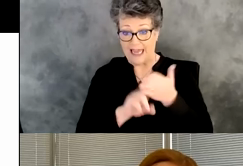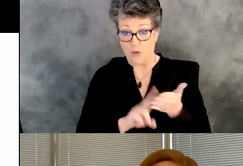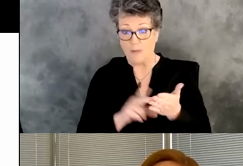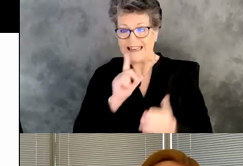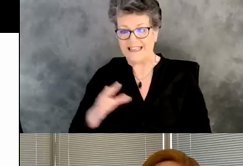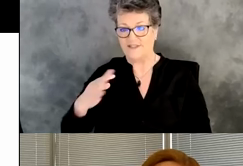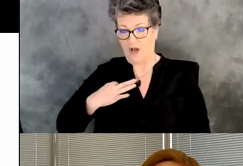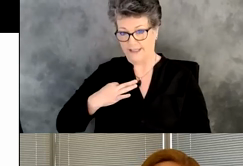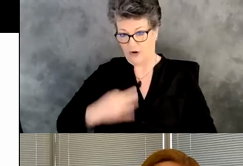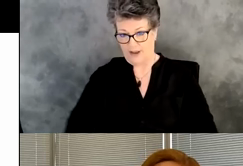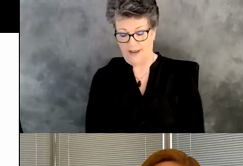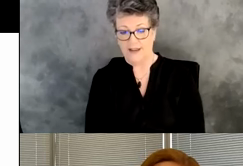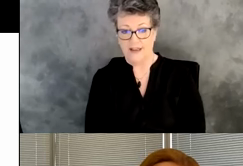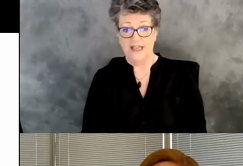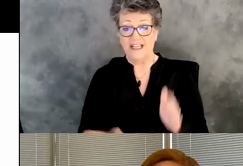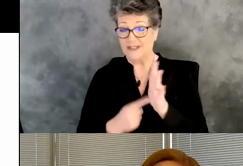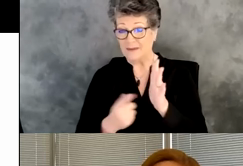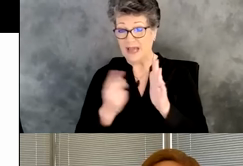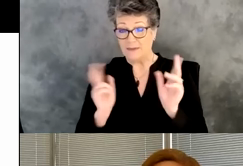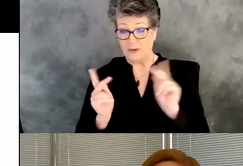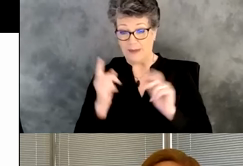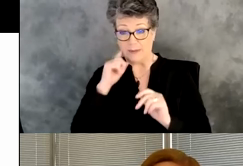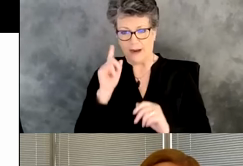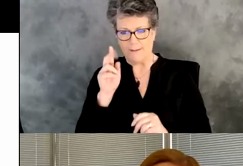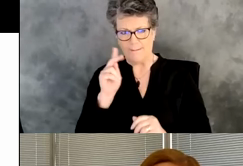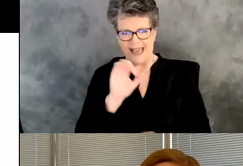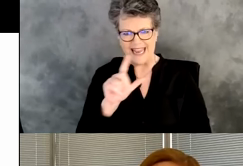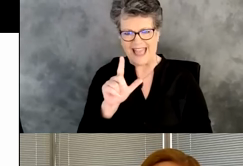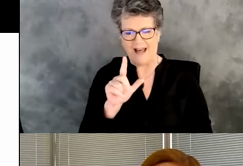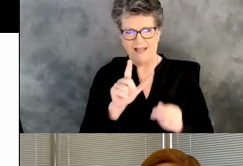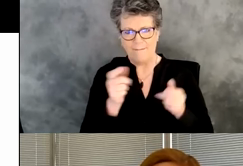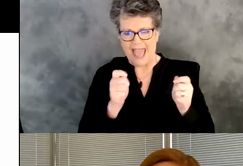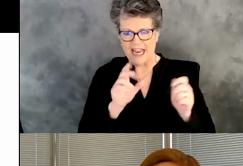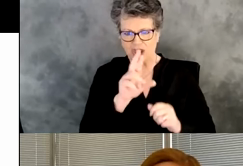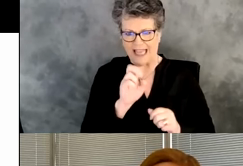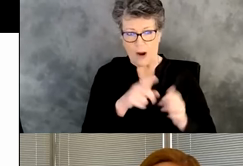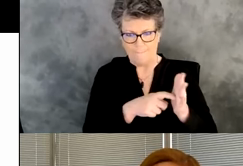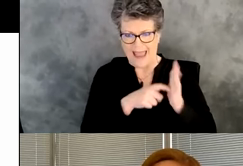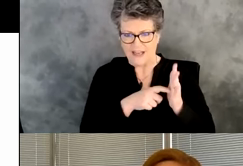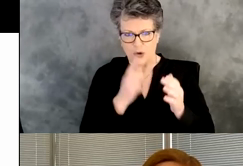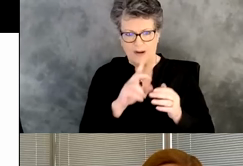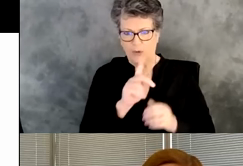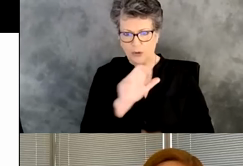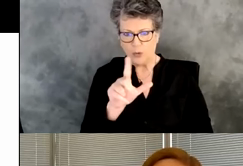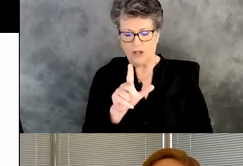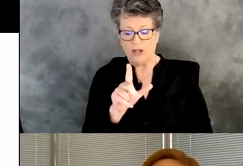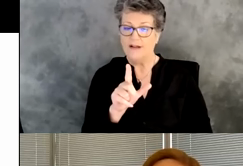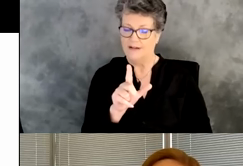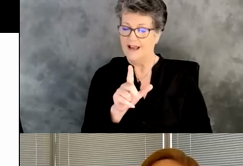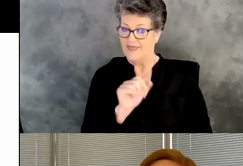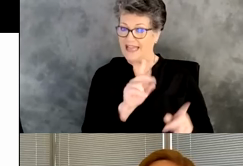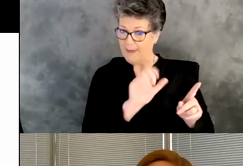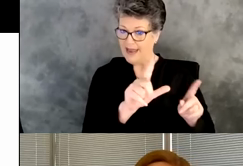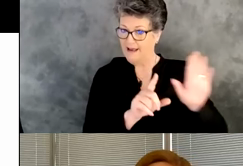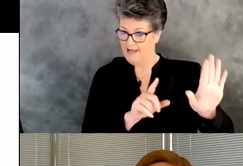voluntary. So sometimes when people hear Medi-Cal managed care mandatory for duals, that's on the Medi-Cal